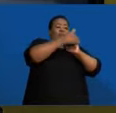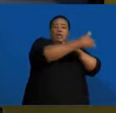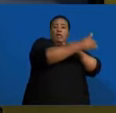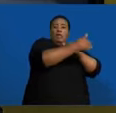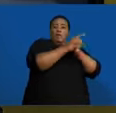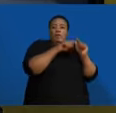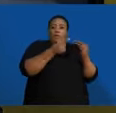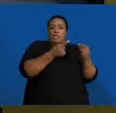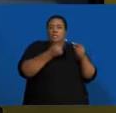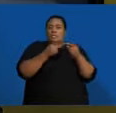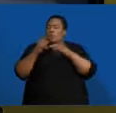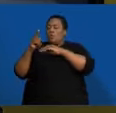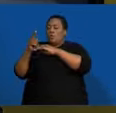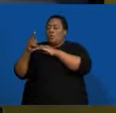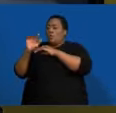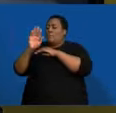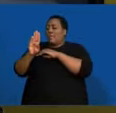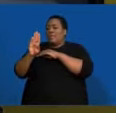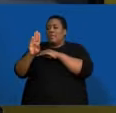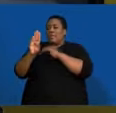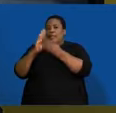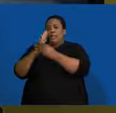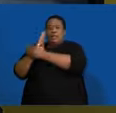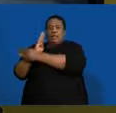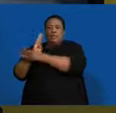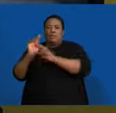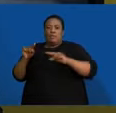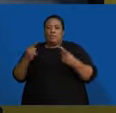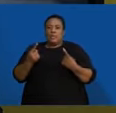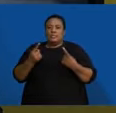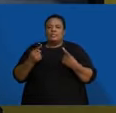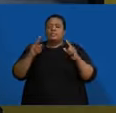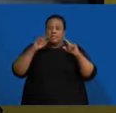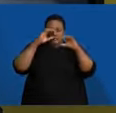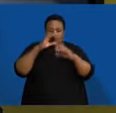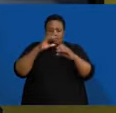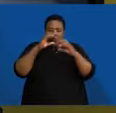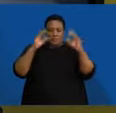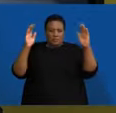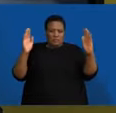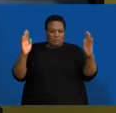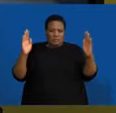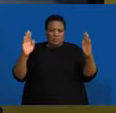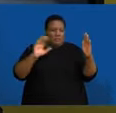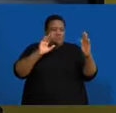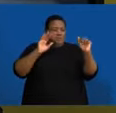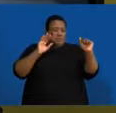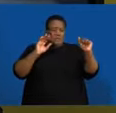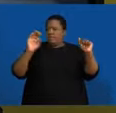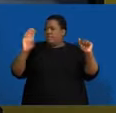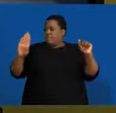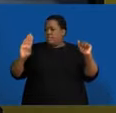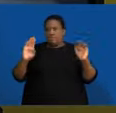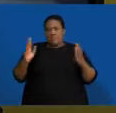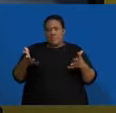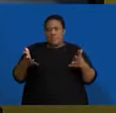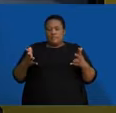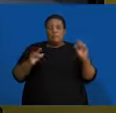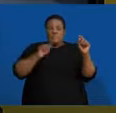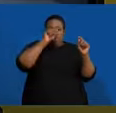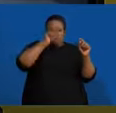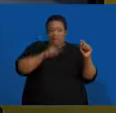side of B. We're not looking at that. We're only looking at between A and B. So you can try and draw any line there as